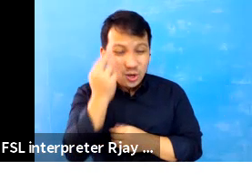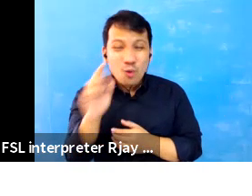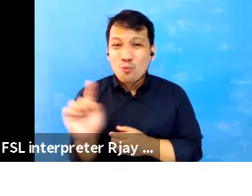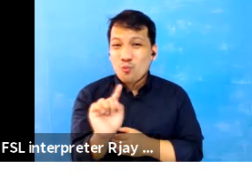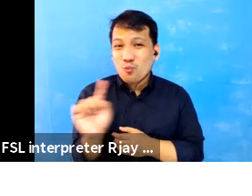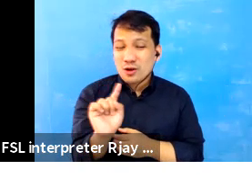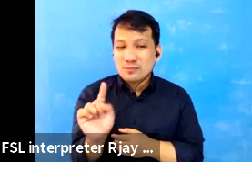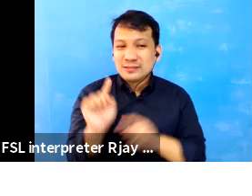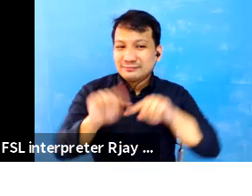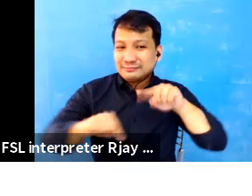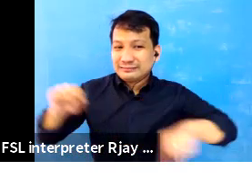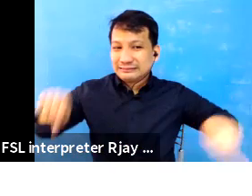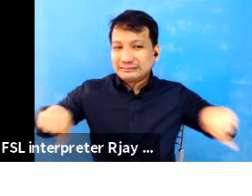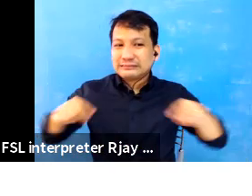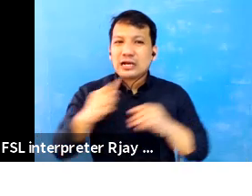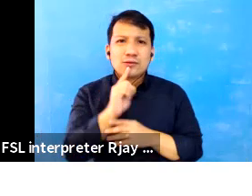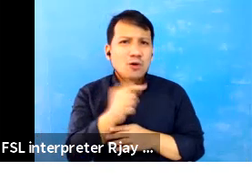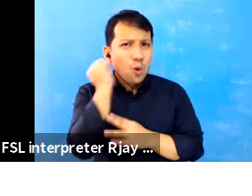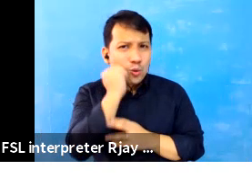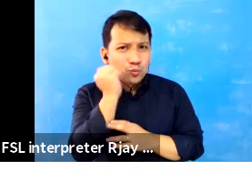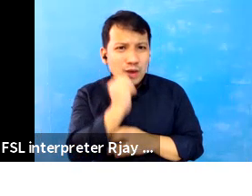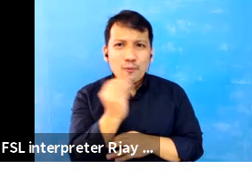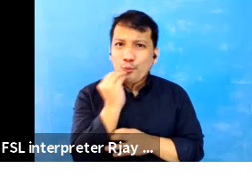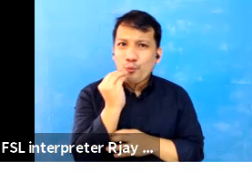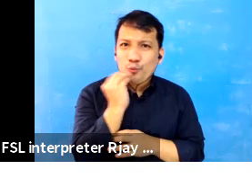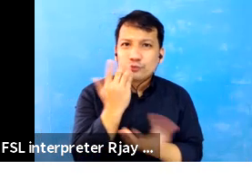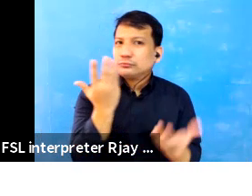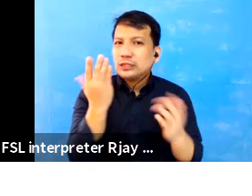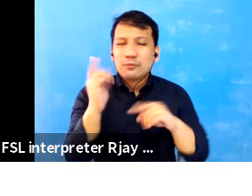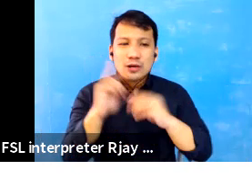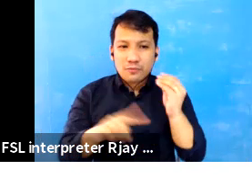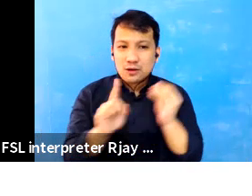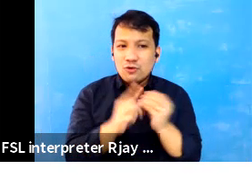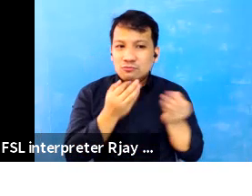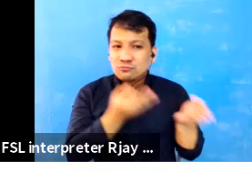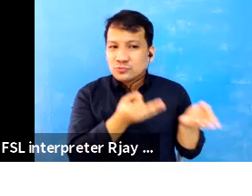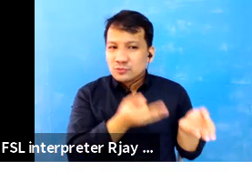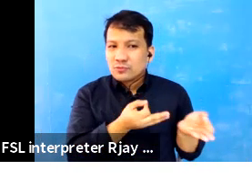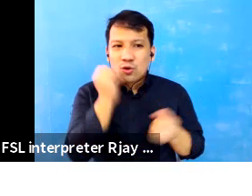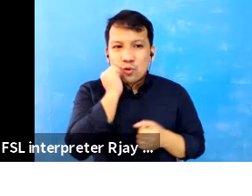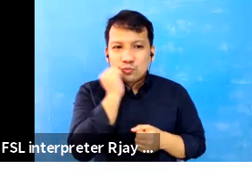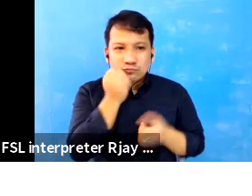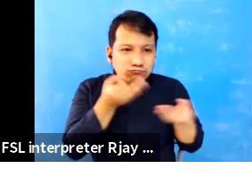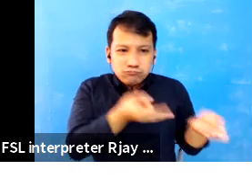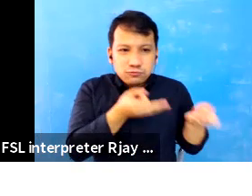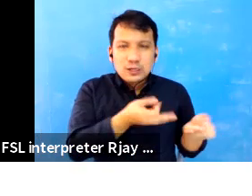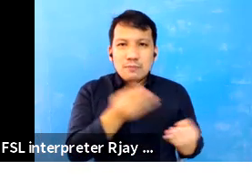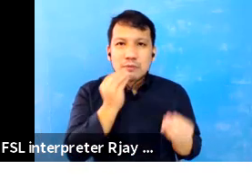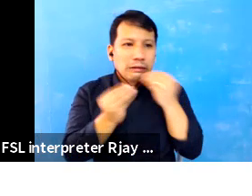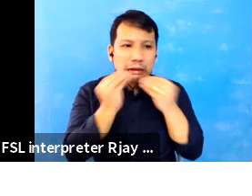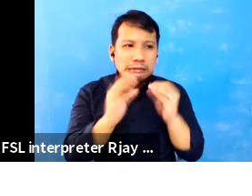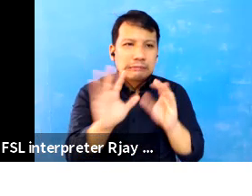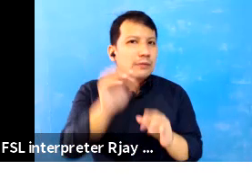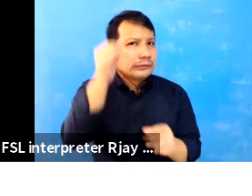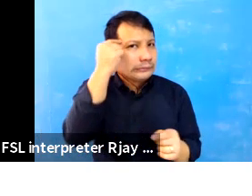definitely different. No, it's not always about food insufficiency. It's feeding is not always the answer to solve malnutrition. That's the first thing that